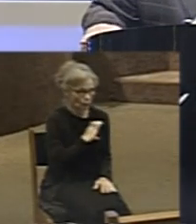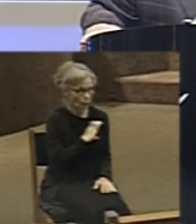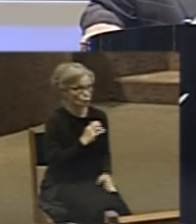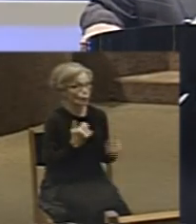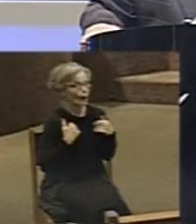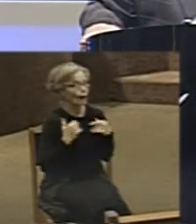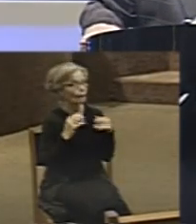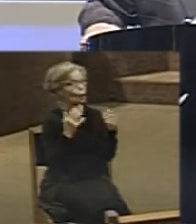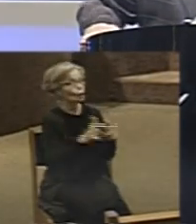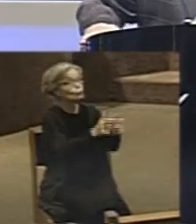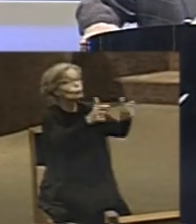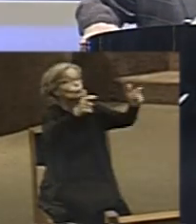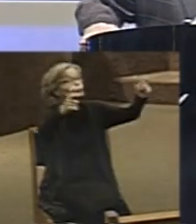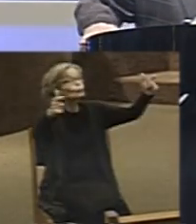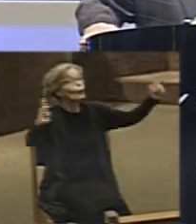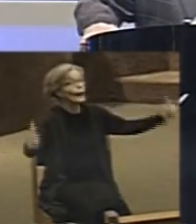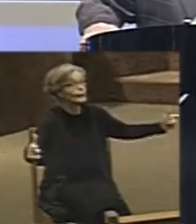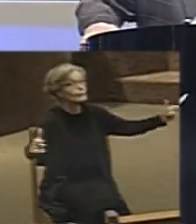reward.